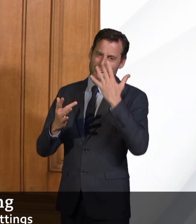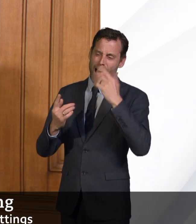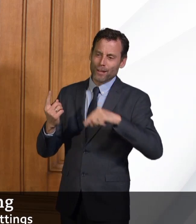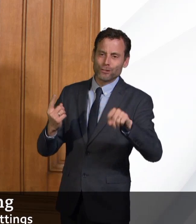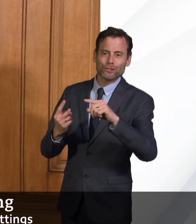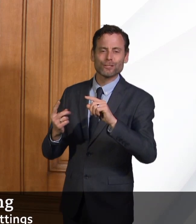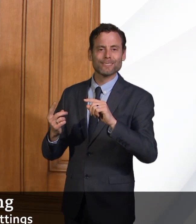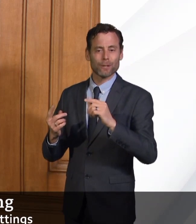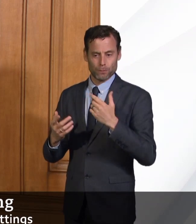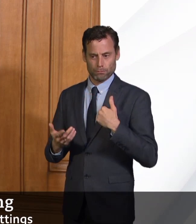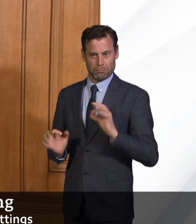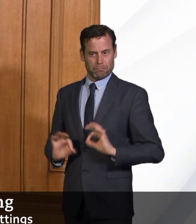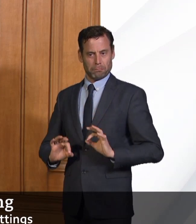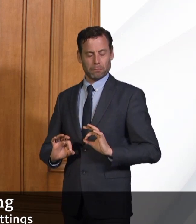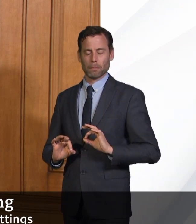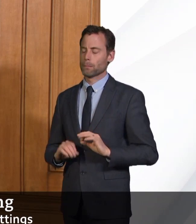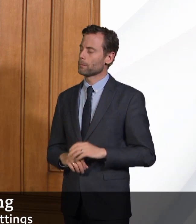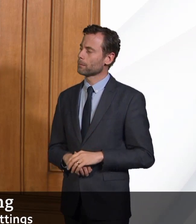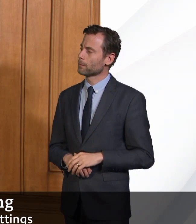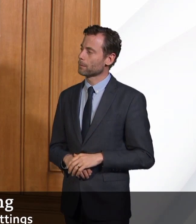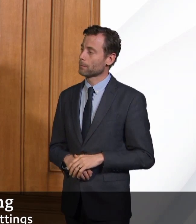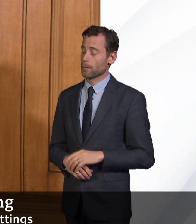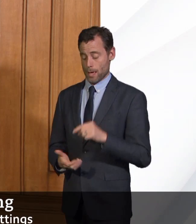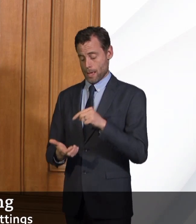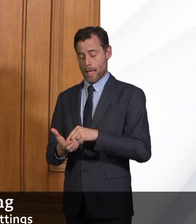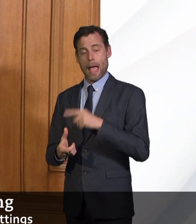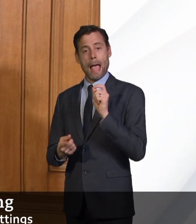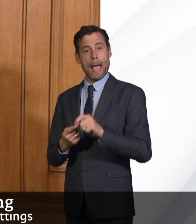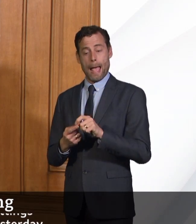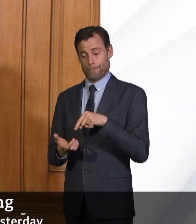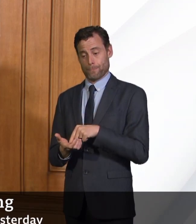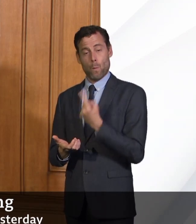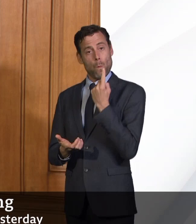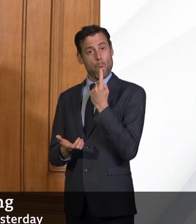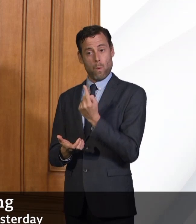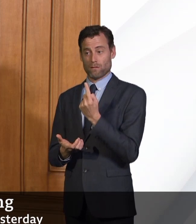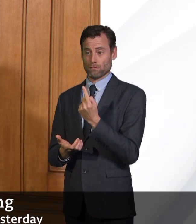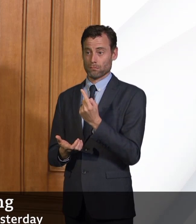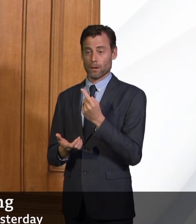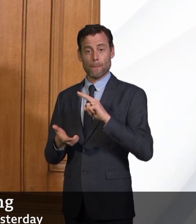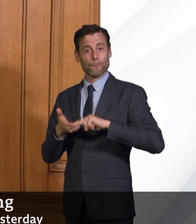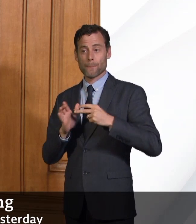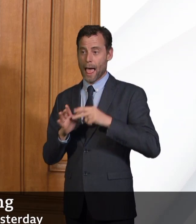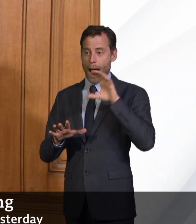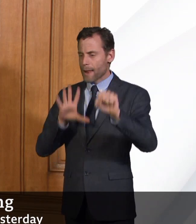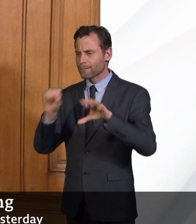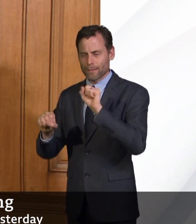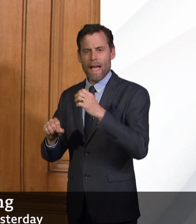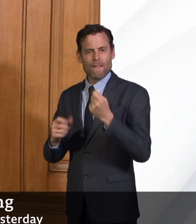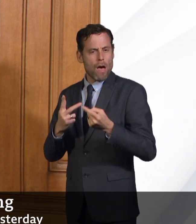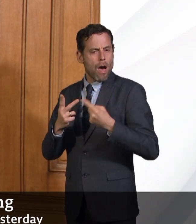smartphones. So it's absolutely correct that the app will not be the only way in which we will be able to monitor